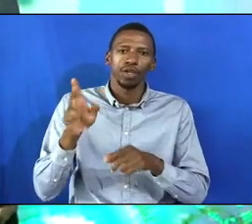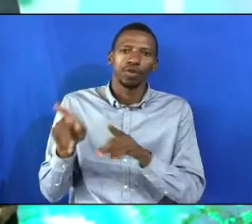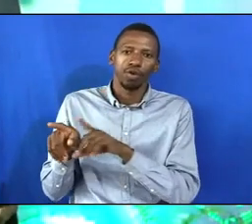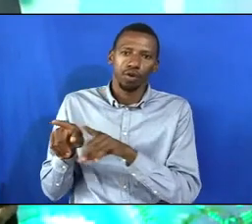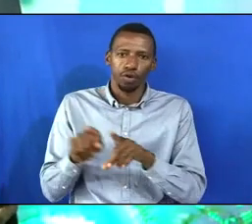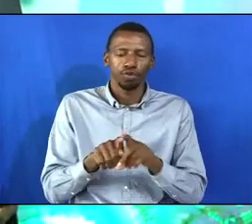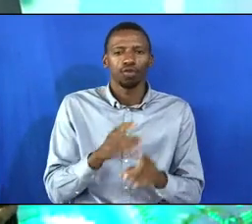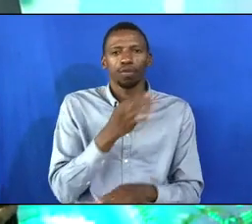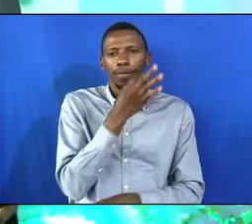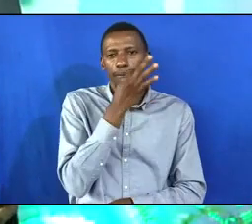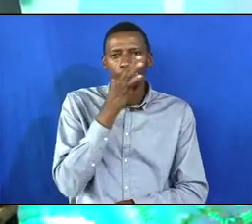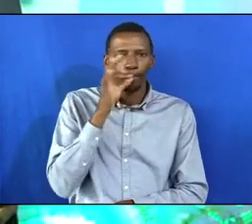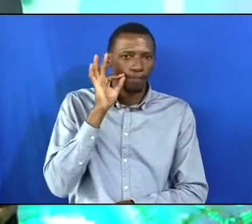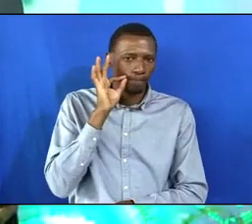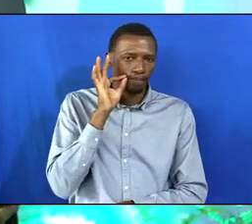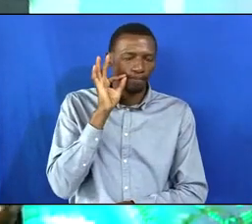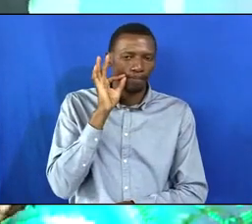fast.